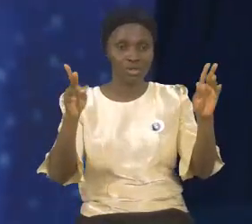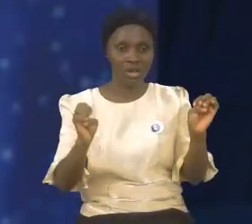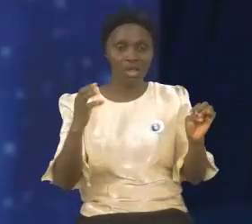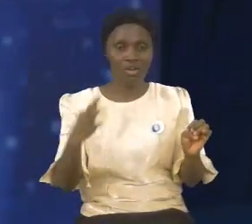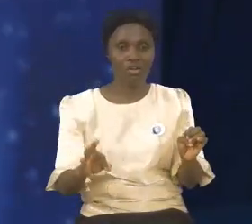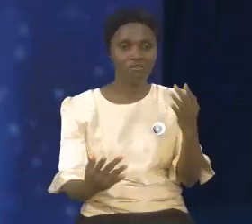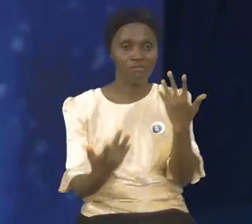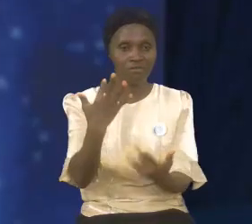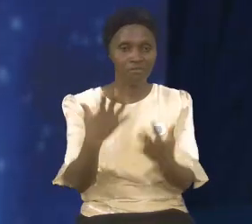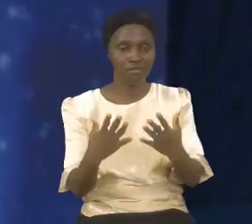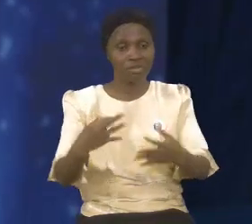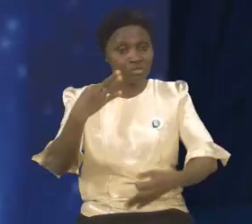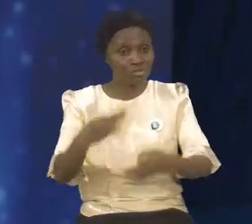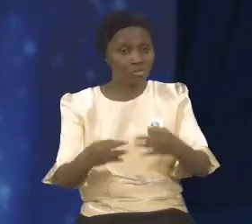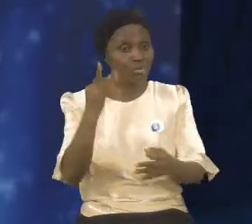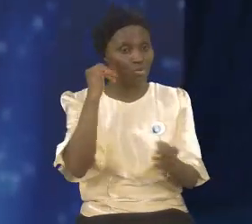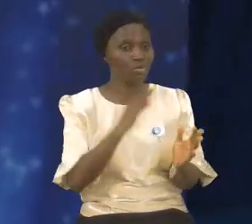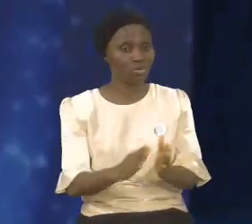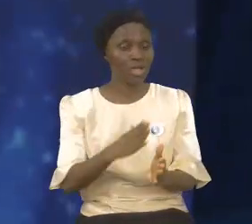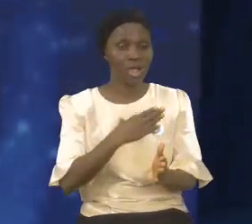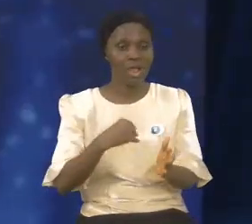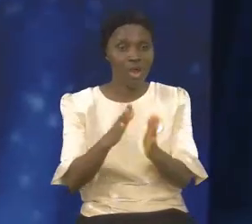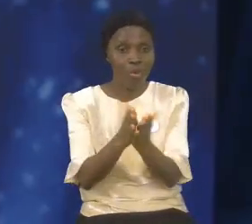set, and the books were